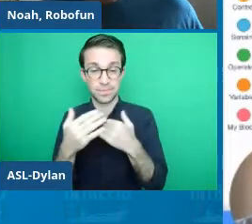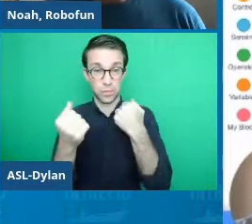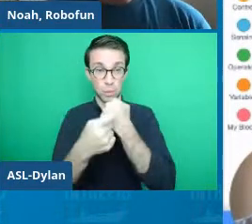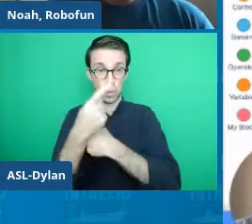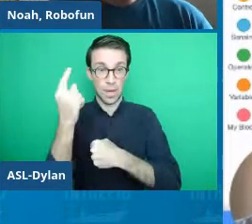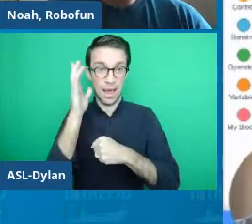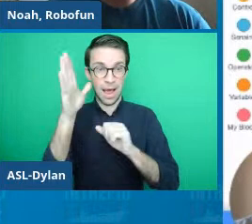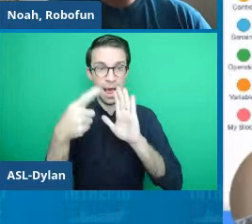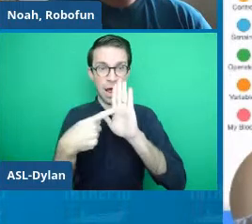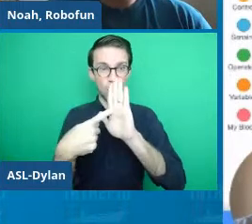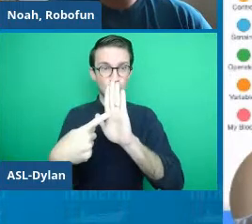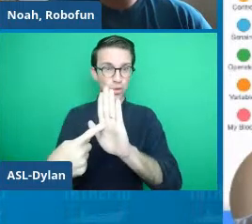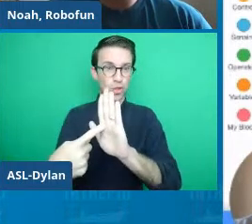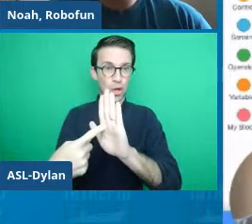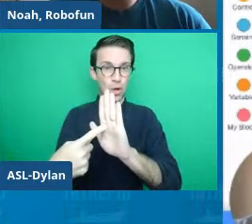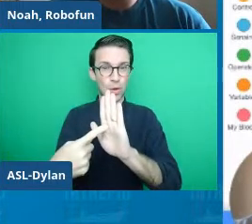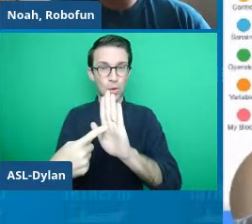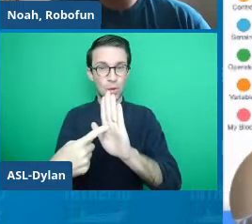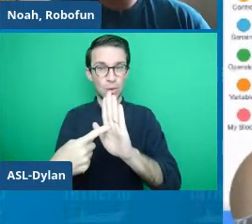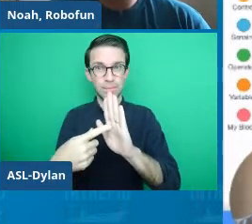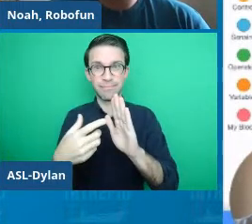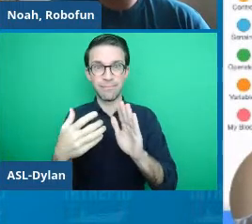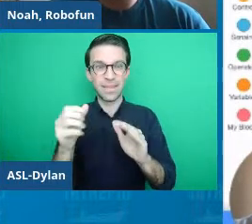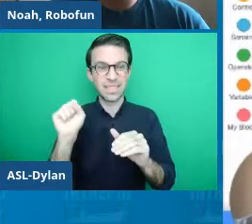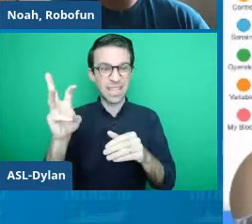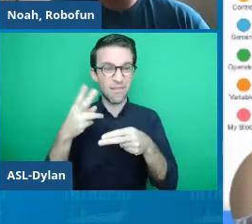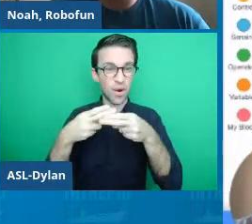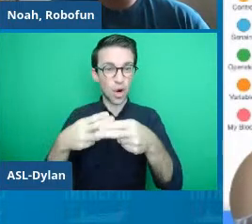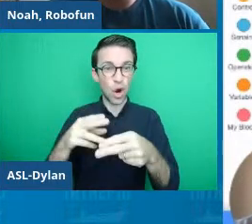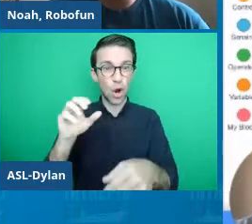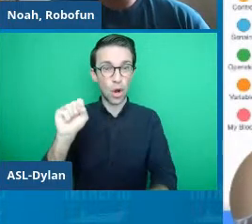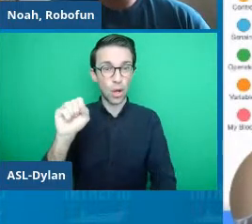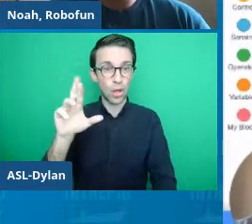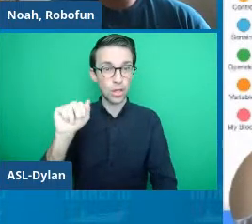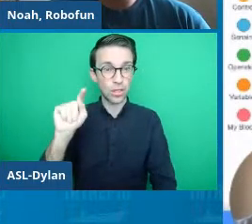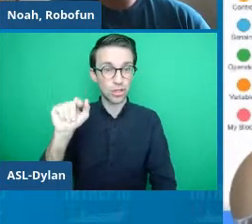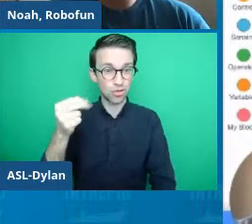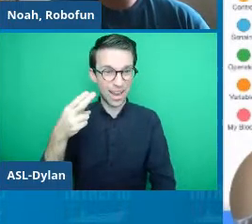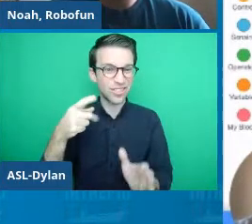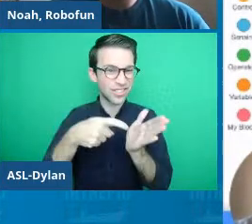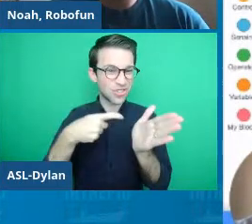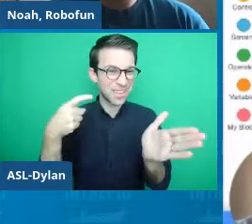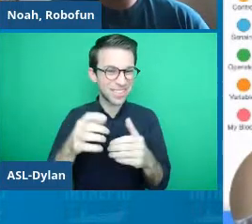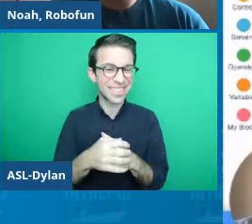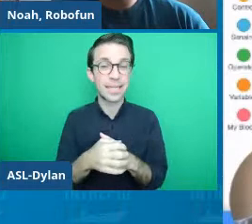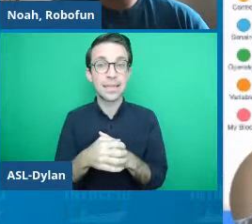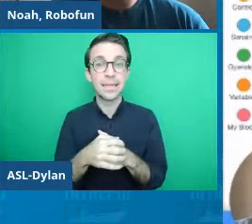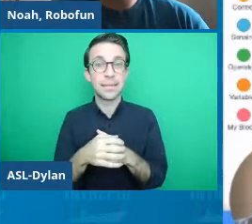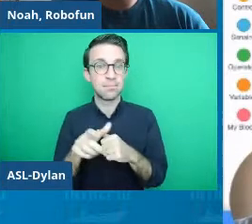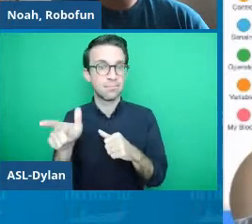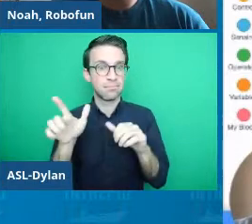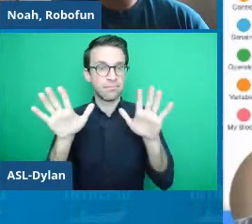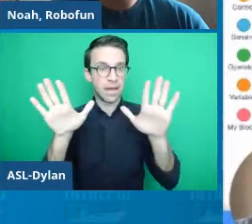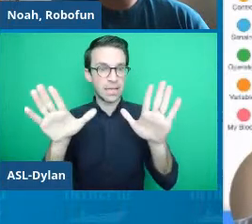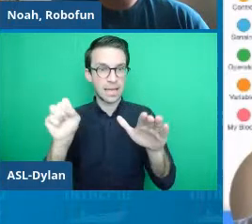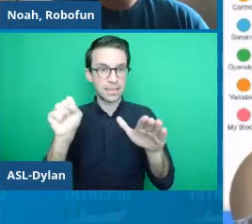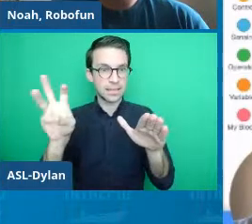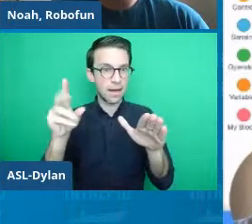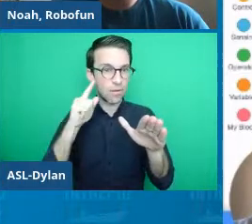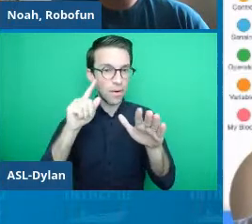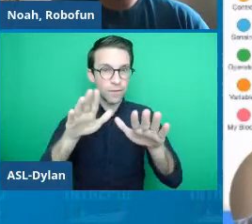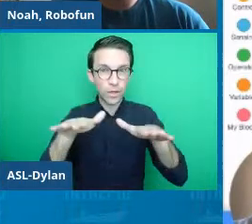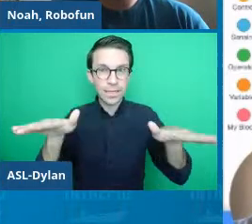you about the software called Scratch. Scratch is a fantastic software for kids